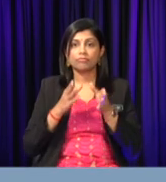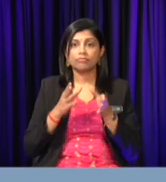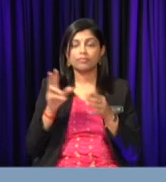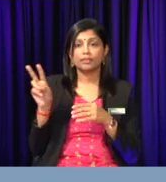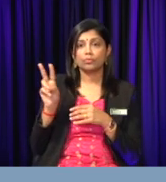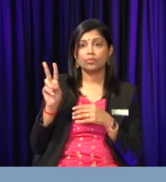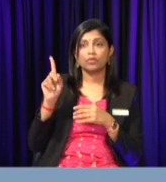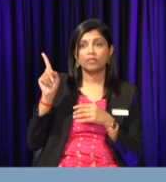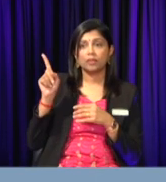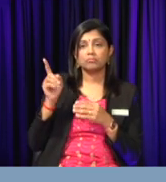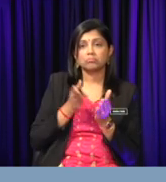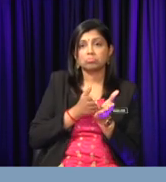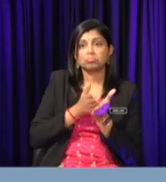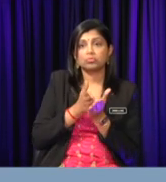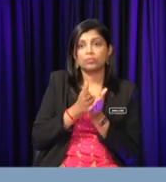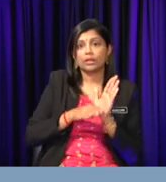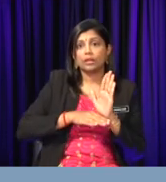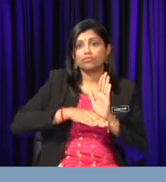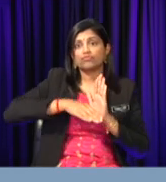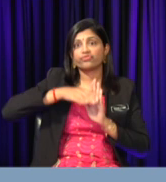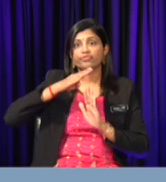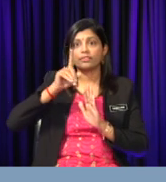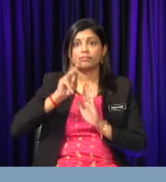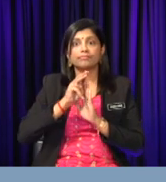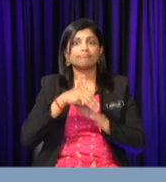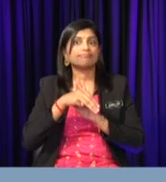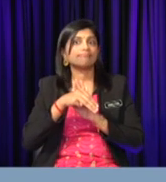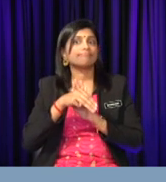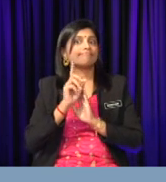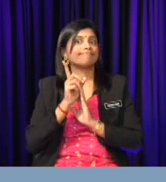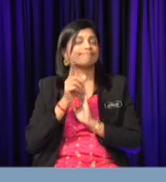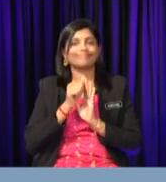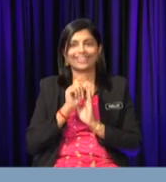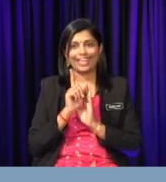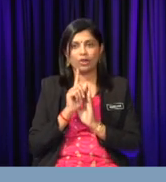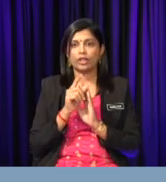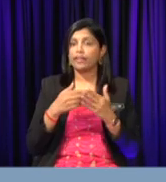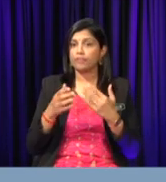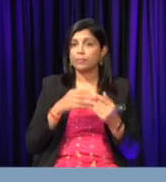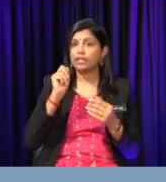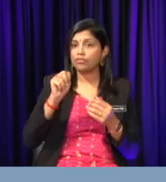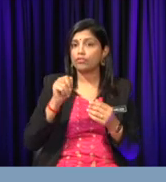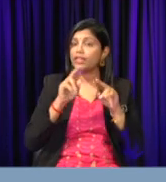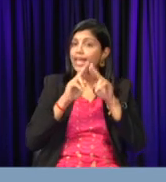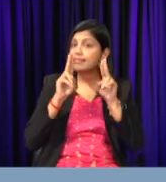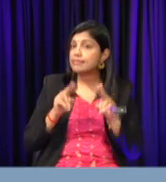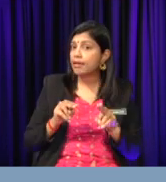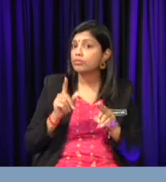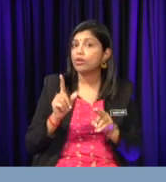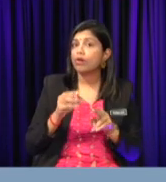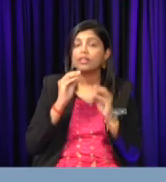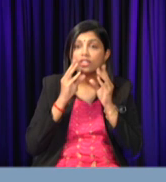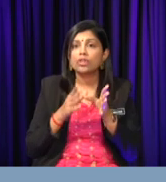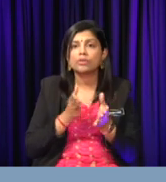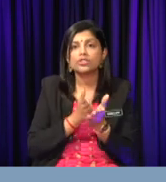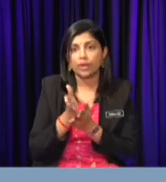So that tells me, they're still in Form 4, so it's okay. But you girls did really super awesome for all of them, okay? Mm-hmm. In Part 2,